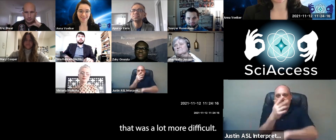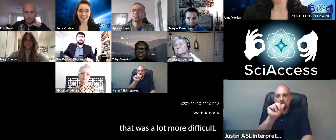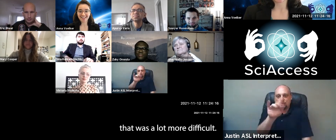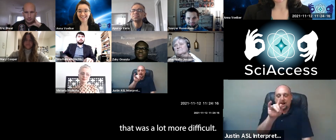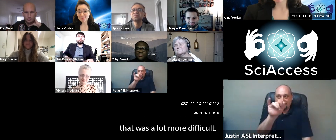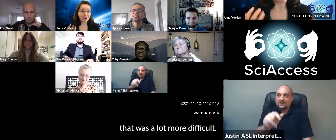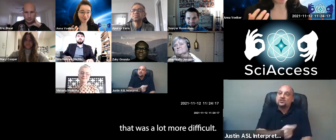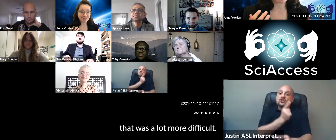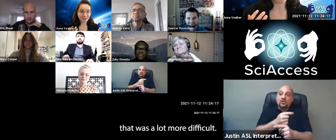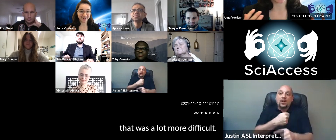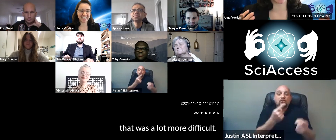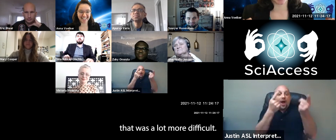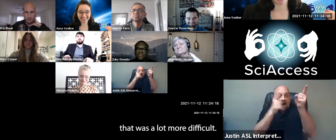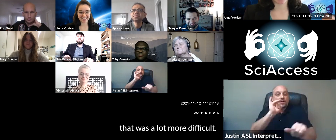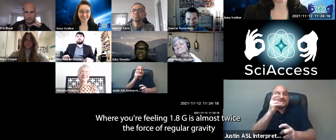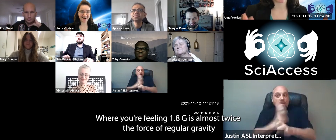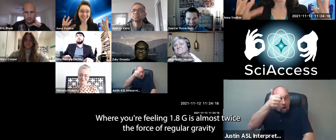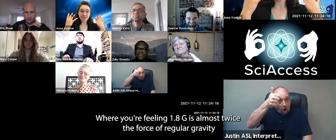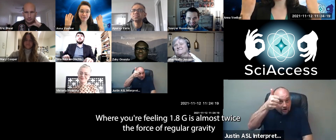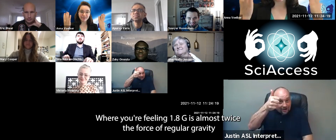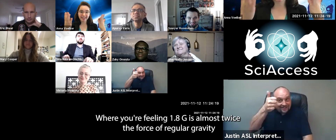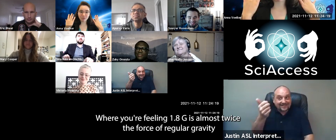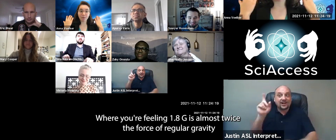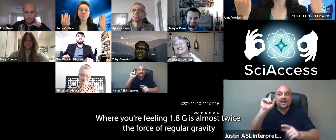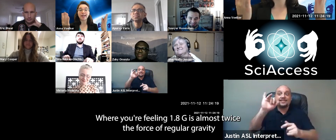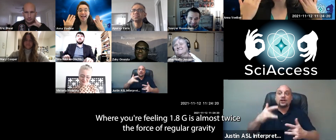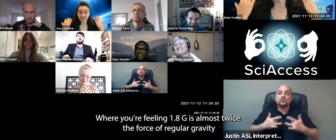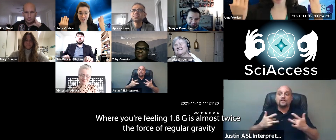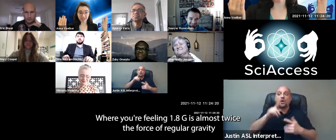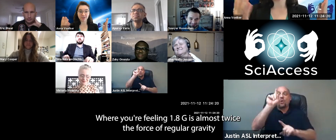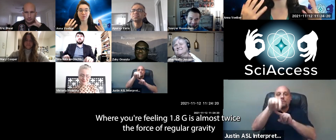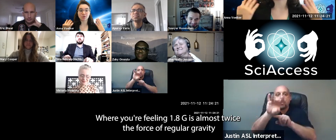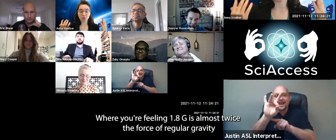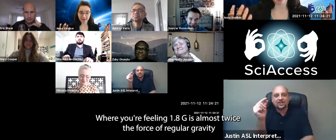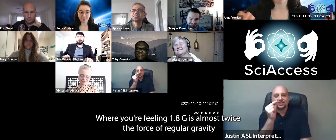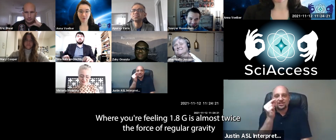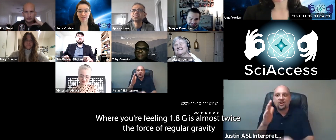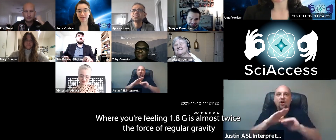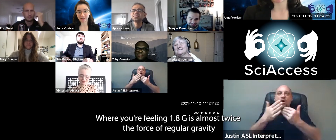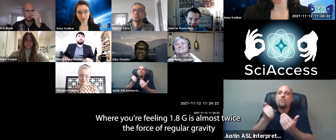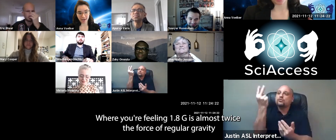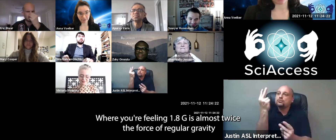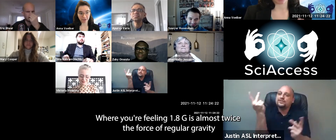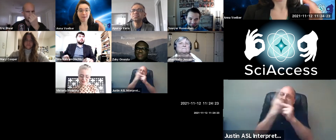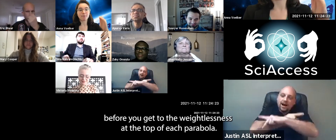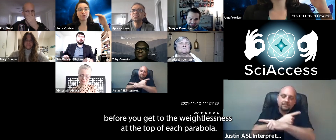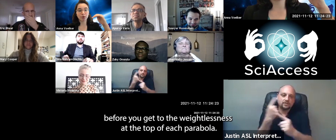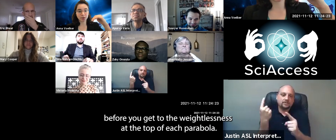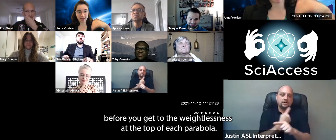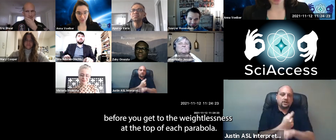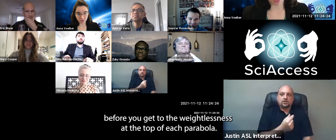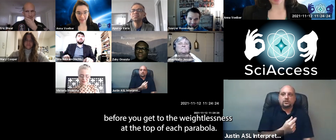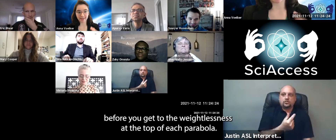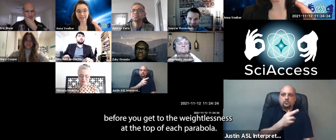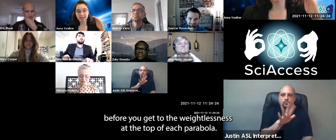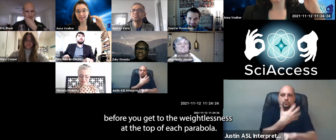agree that was a lot more difficult where you're feeling 1.8 Gs, so almost twice the force of regular gravity before you